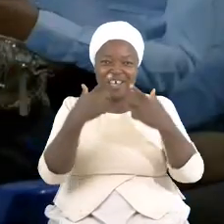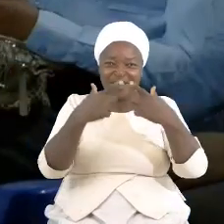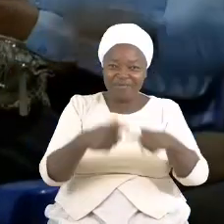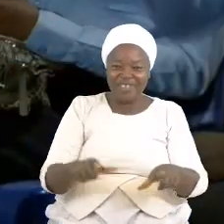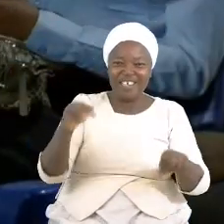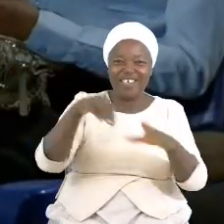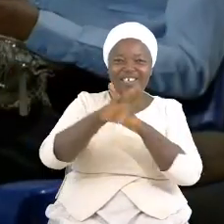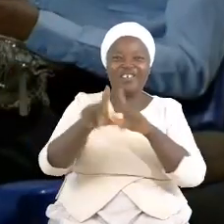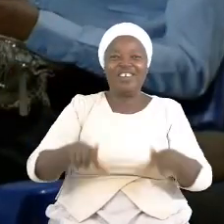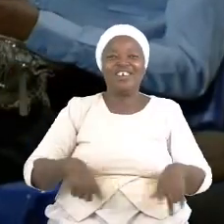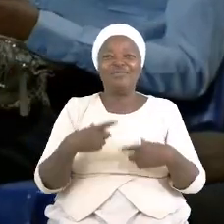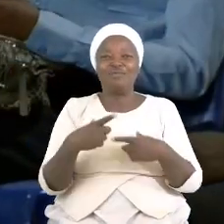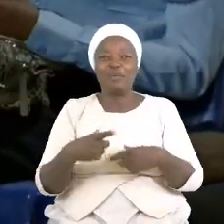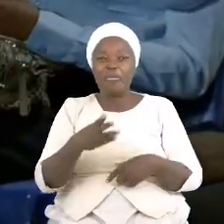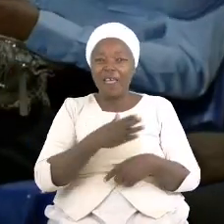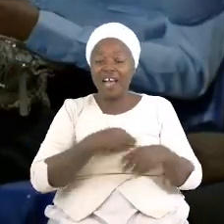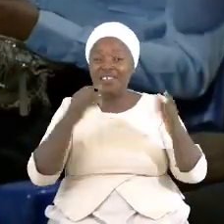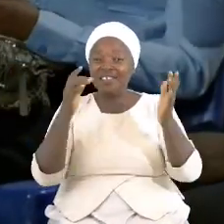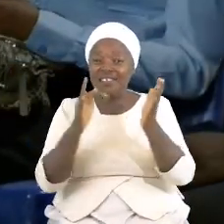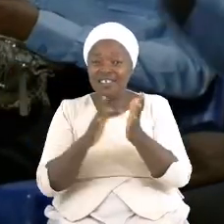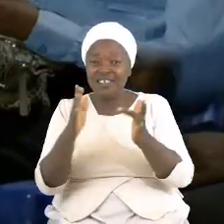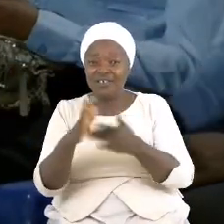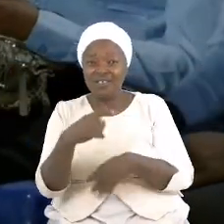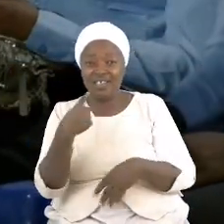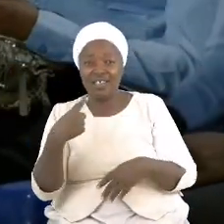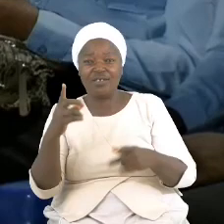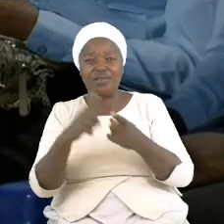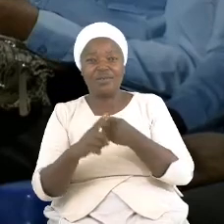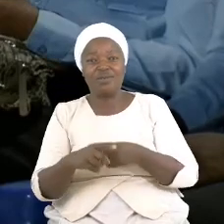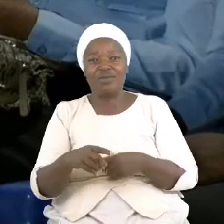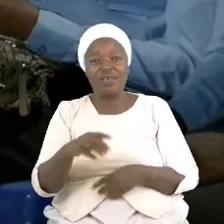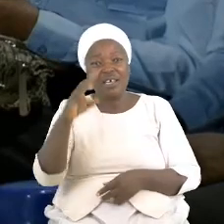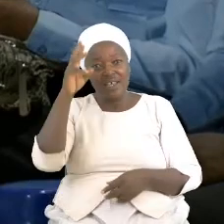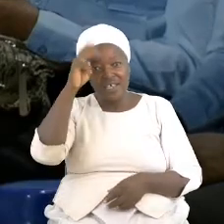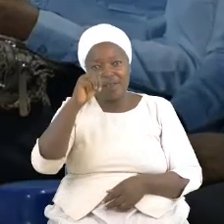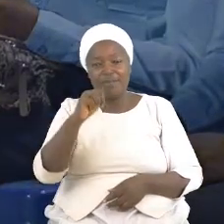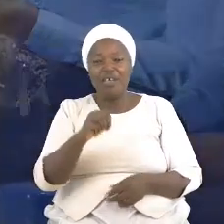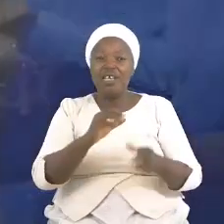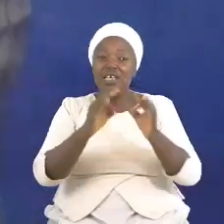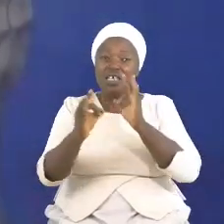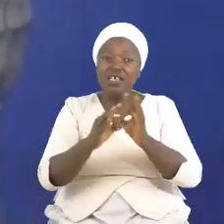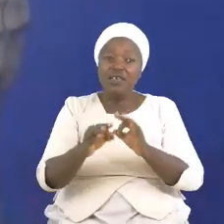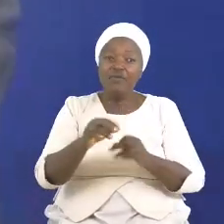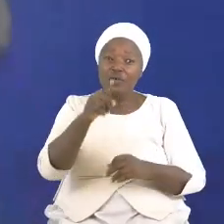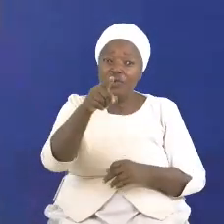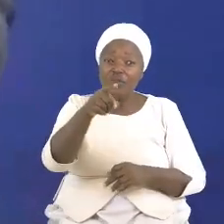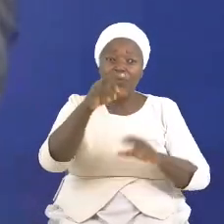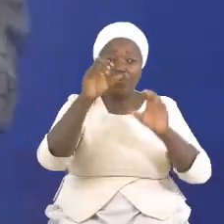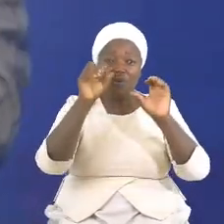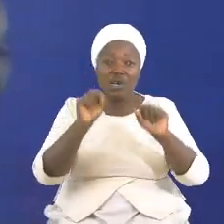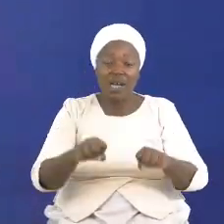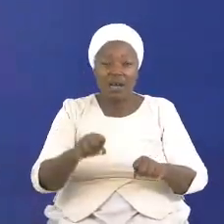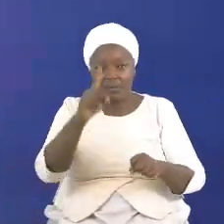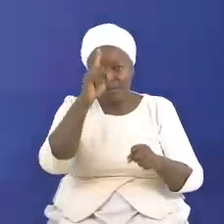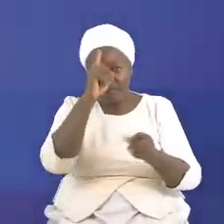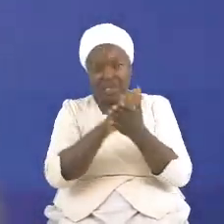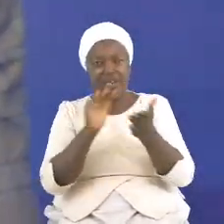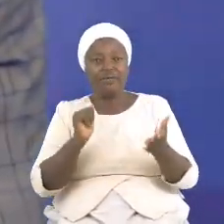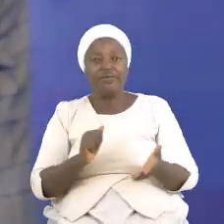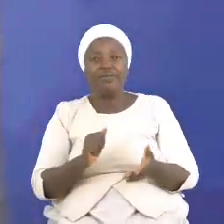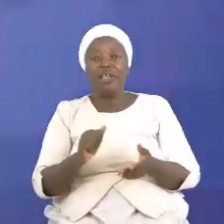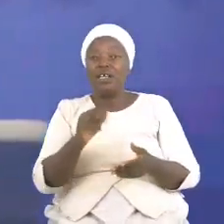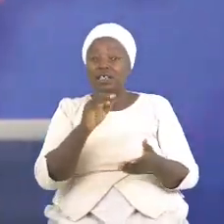life. And Jesus said unto him, if thou canst believe, that means if you